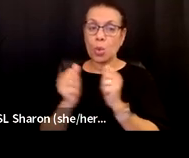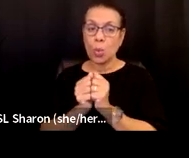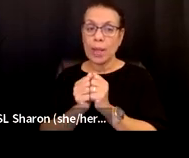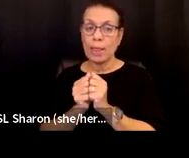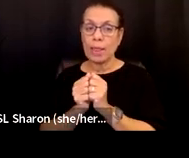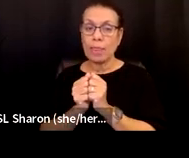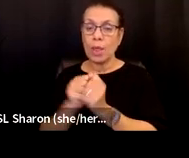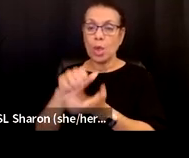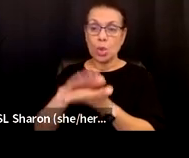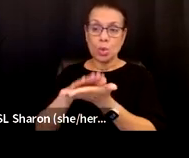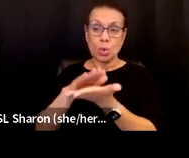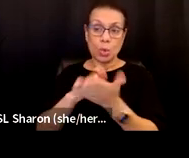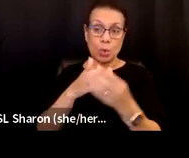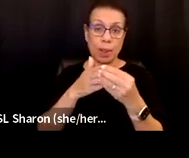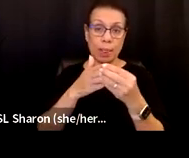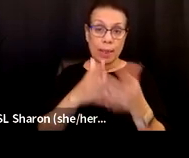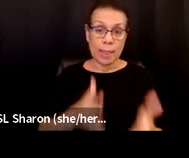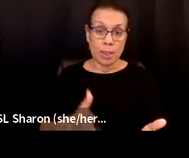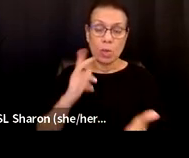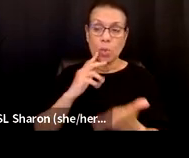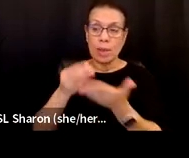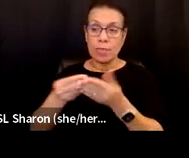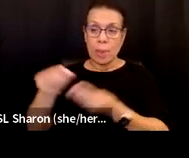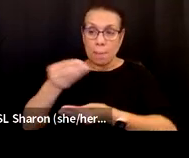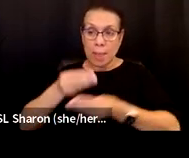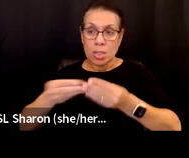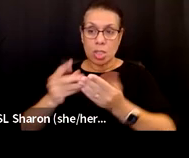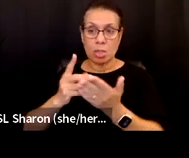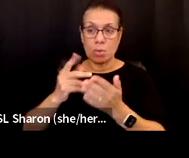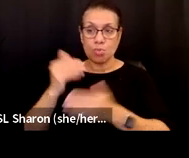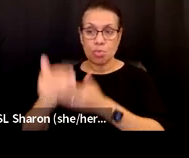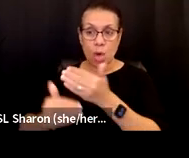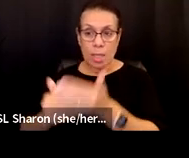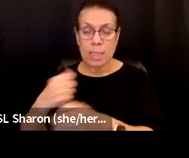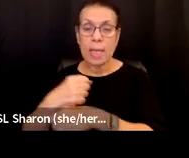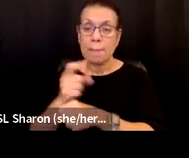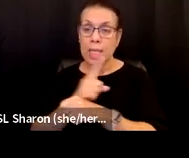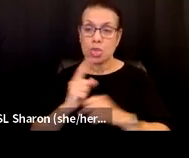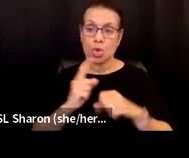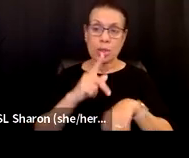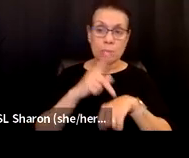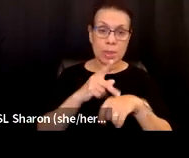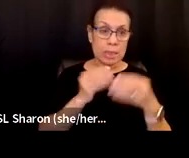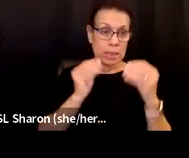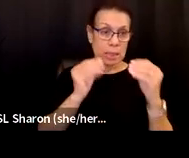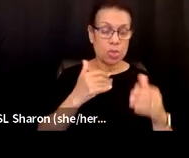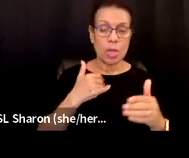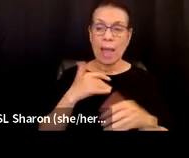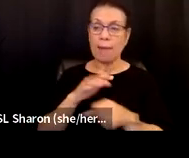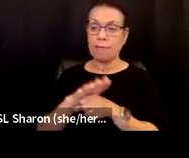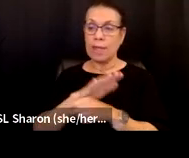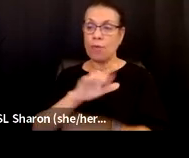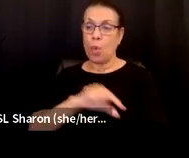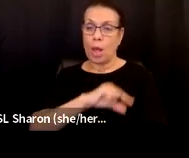with our school leaders through the budget collaborative process to ensure that our educators have the appropriate teacher qualifications